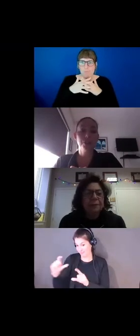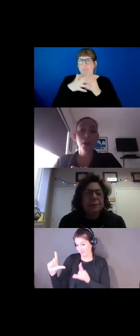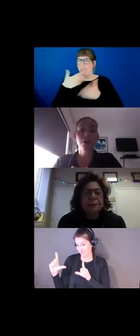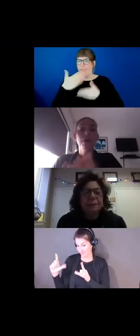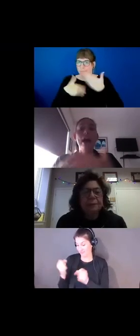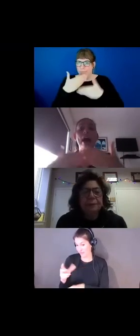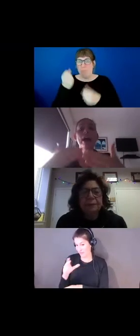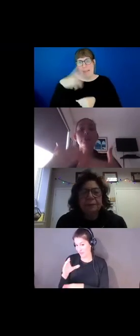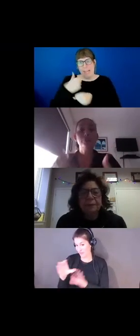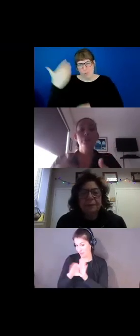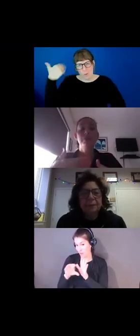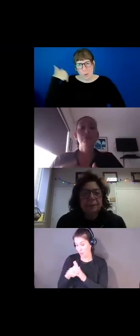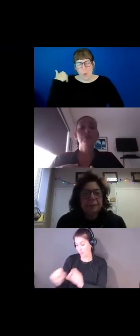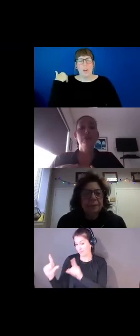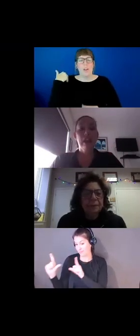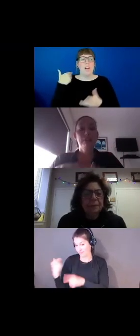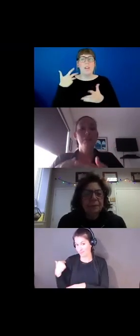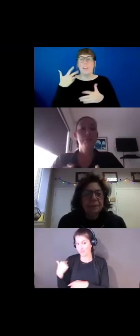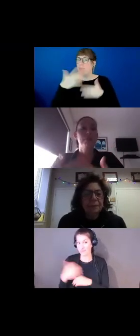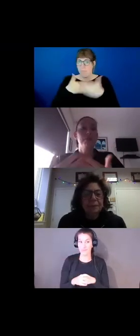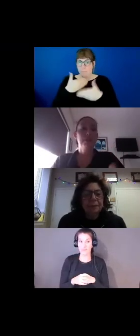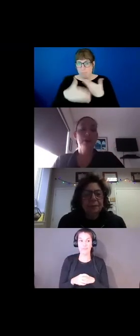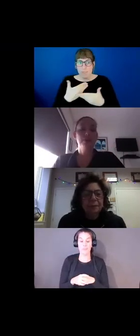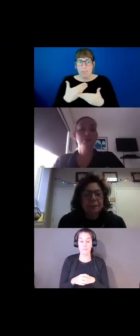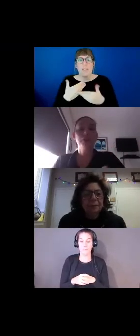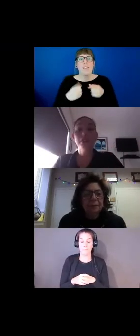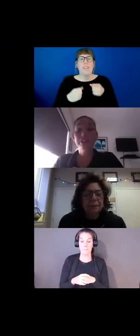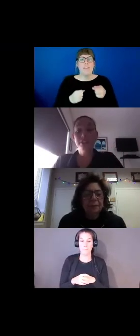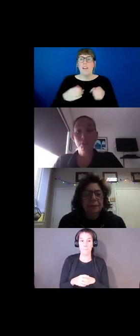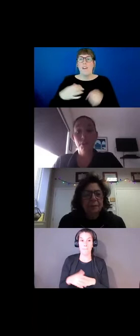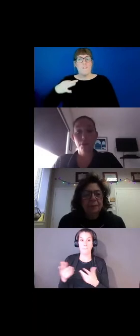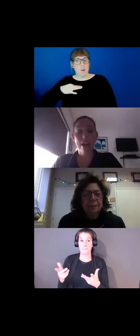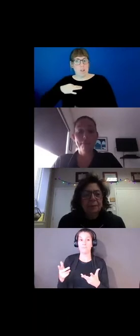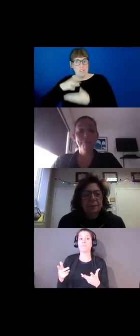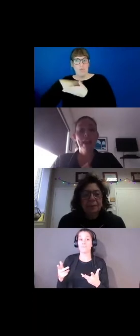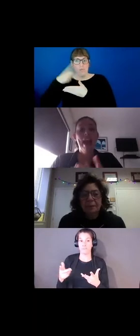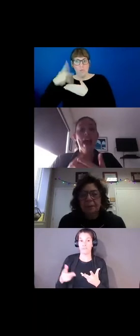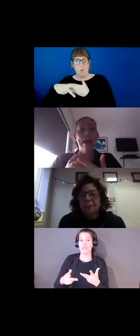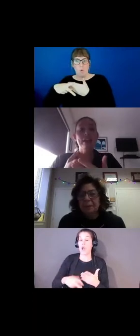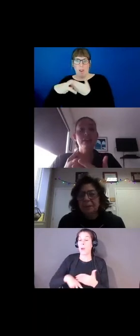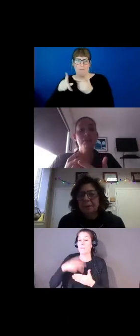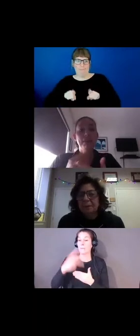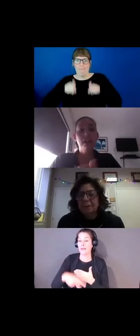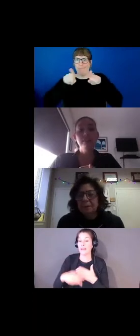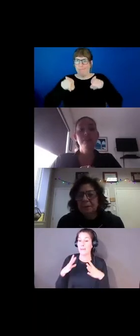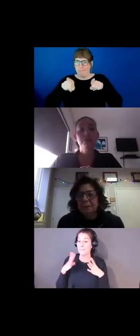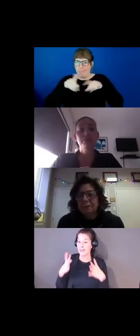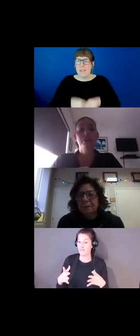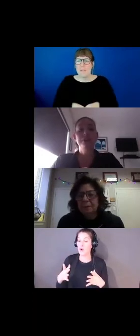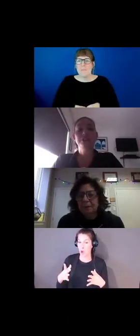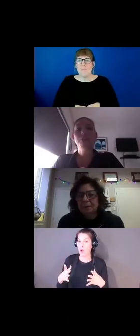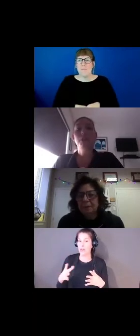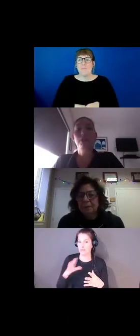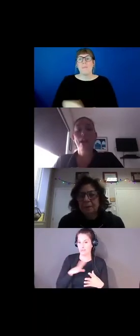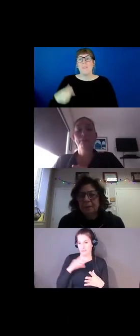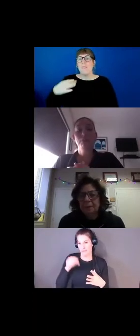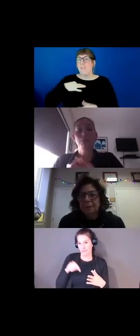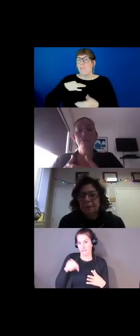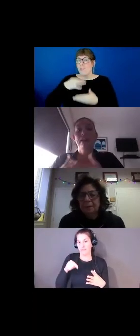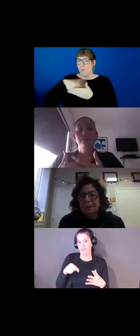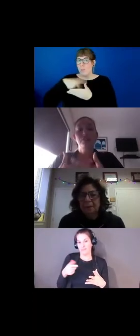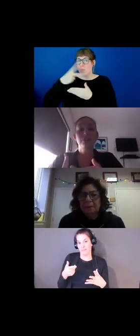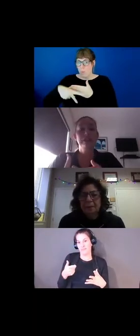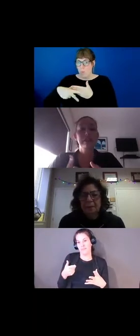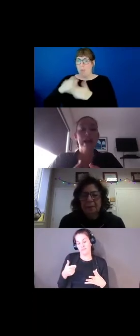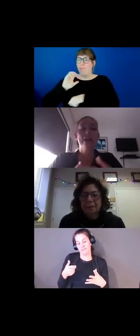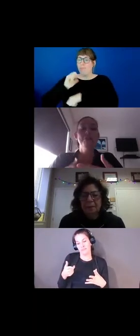years ago, sort of also came the birth of our volunteer program. And because of our volunteer program, we've